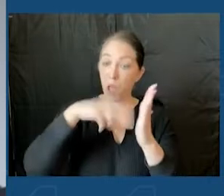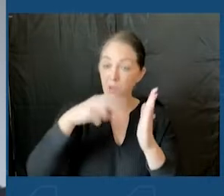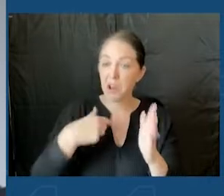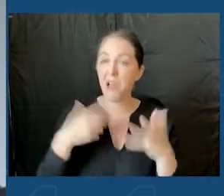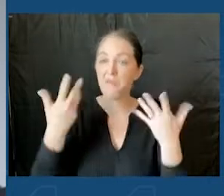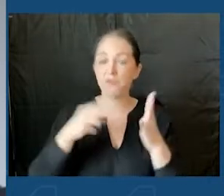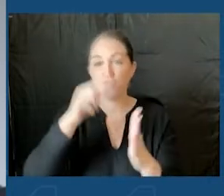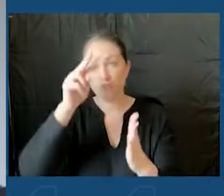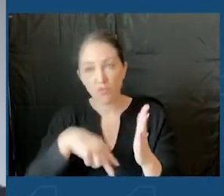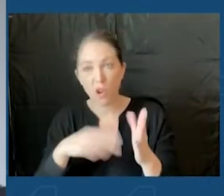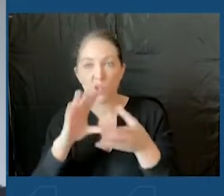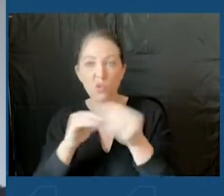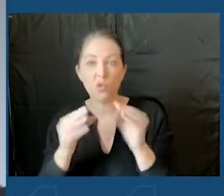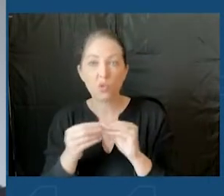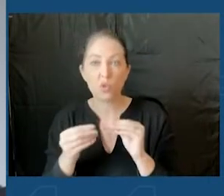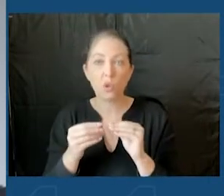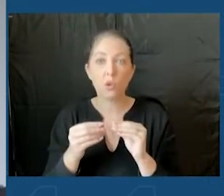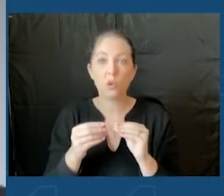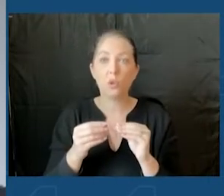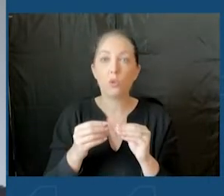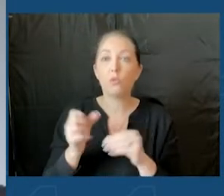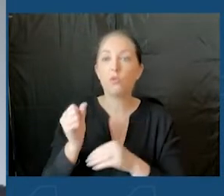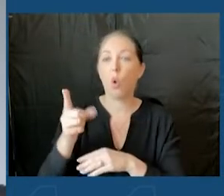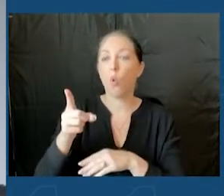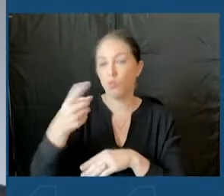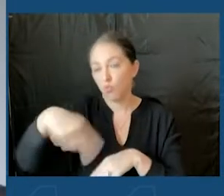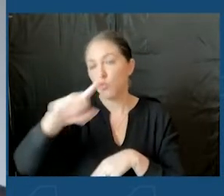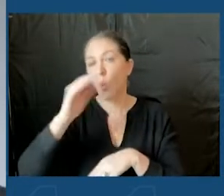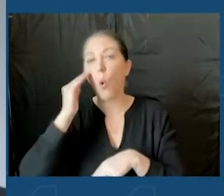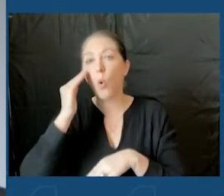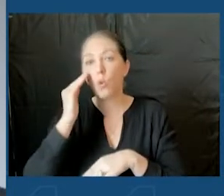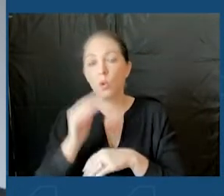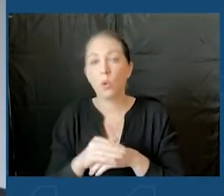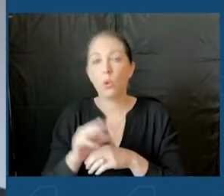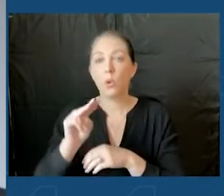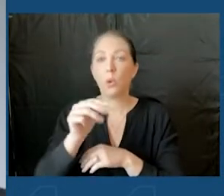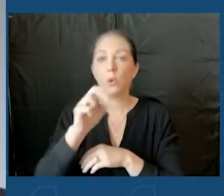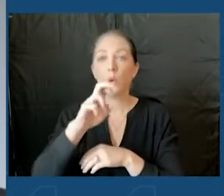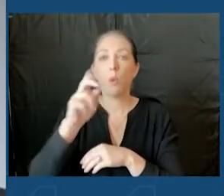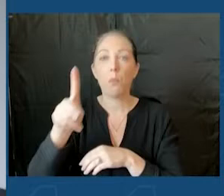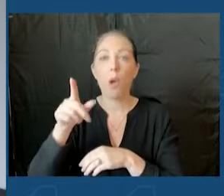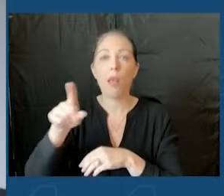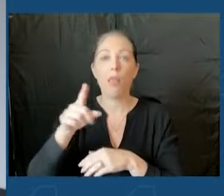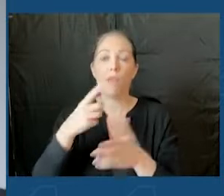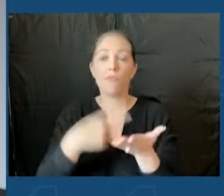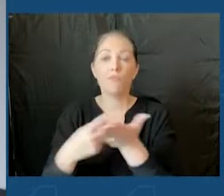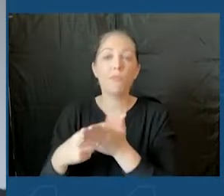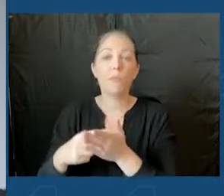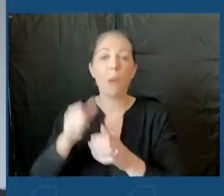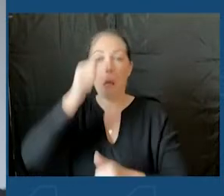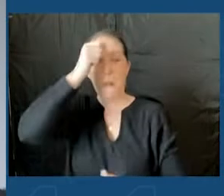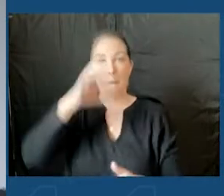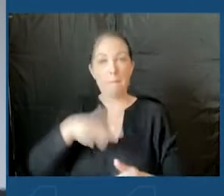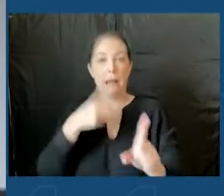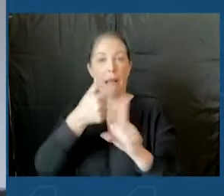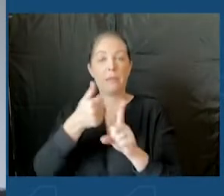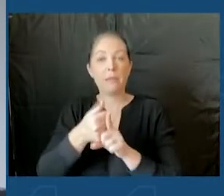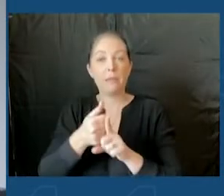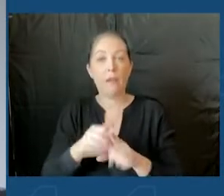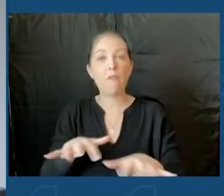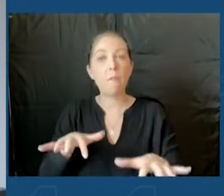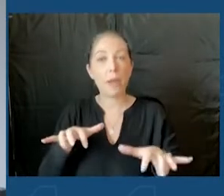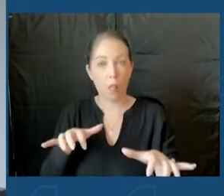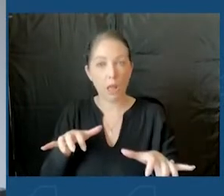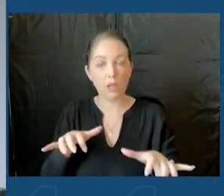want, just so you know what's happening here right now. In Mark, they talk about a man who's paralyzed, and that there were 4 men, they